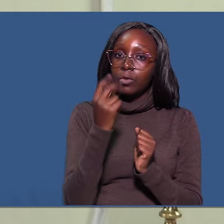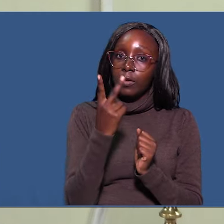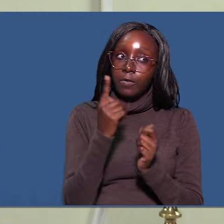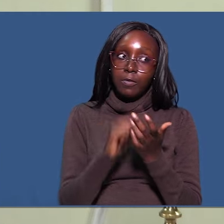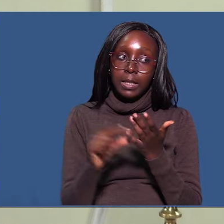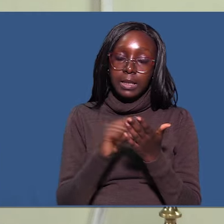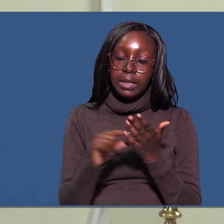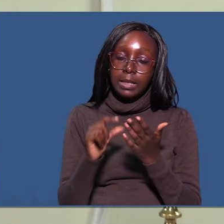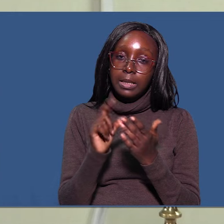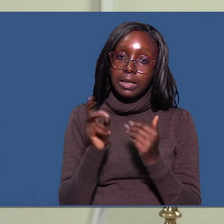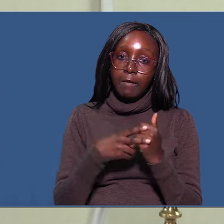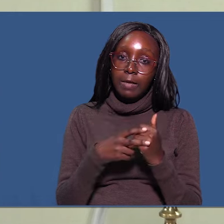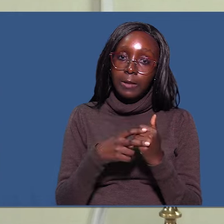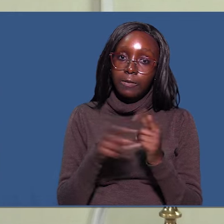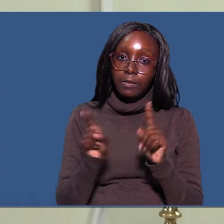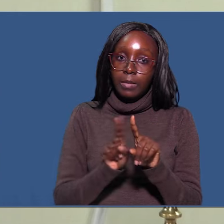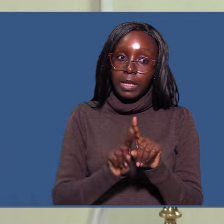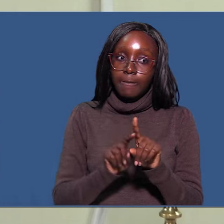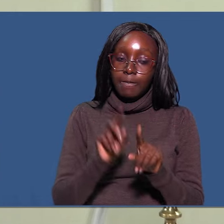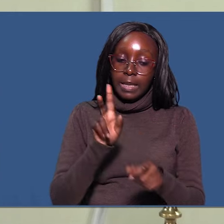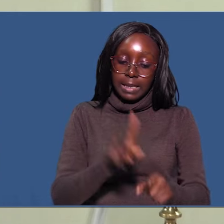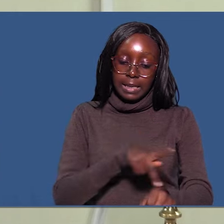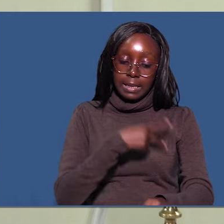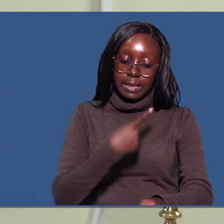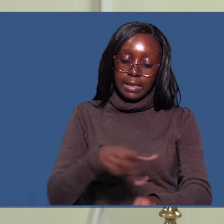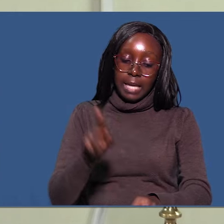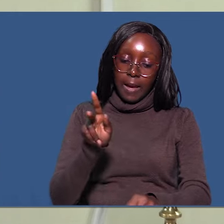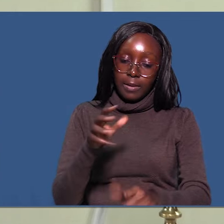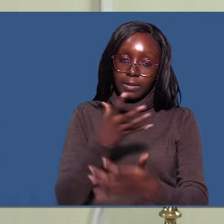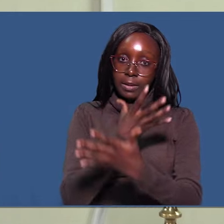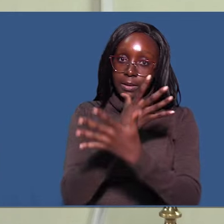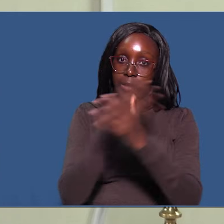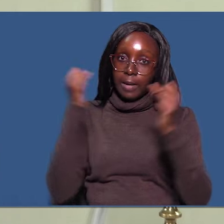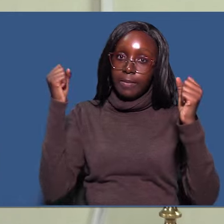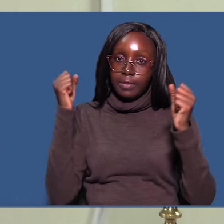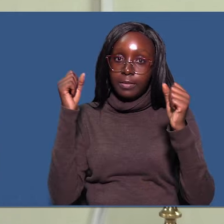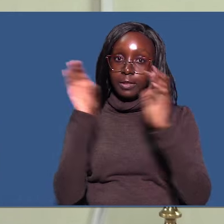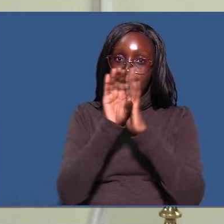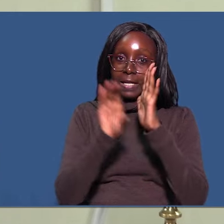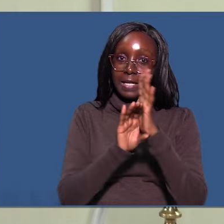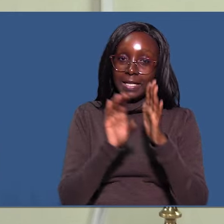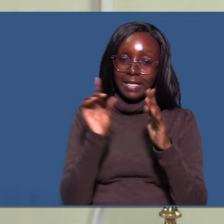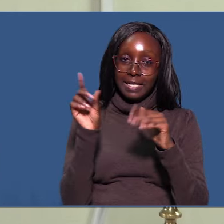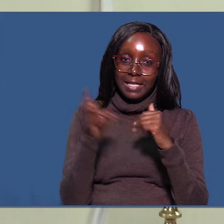7, and also Psalm chapter 7, verse 9.